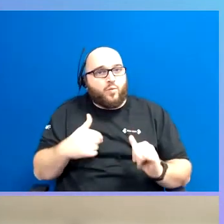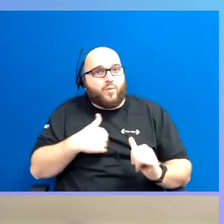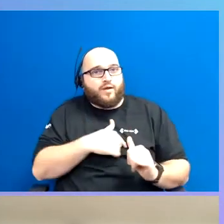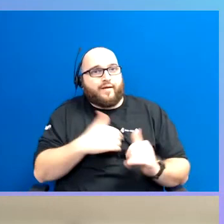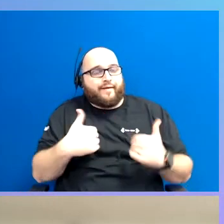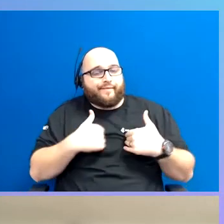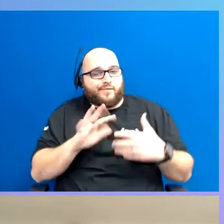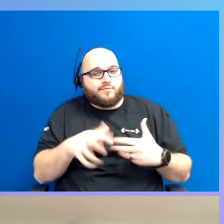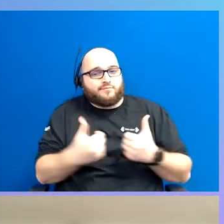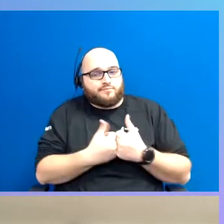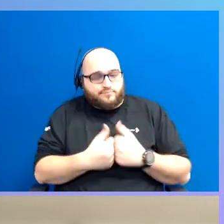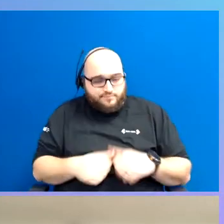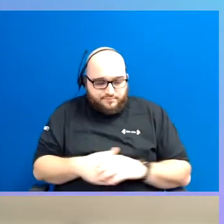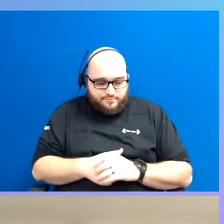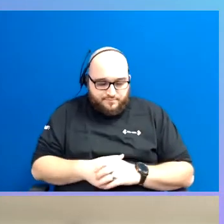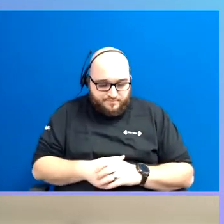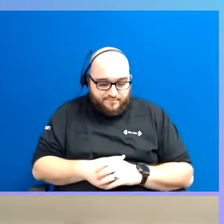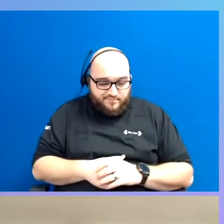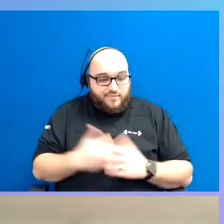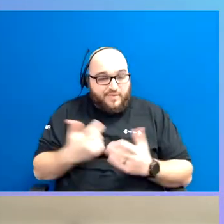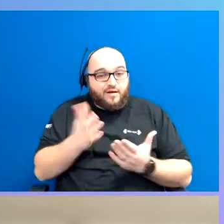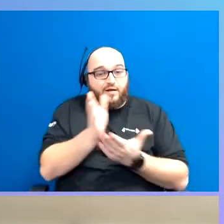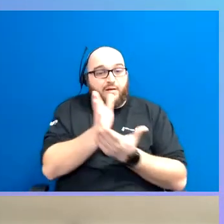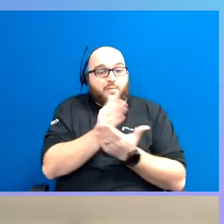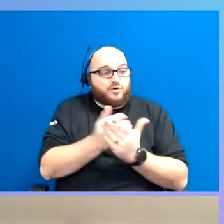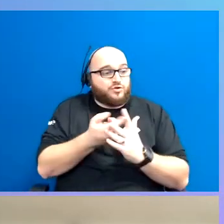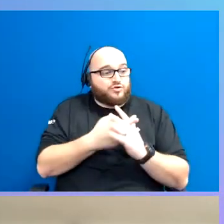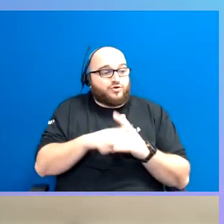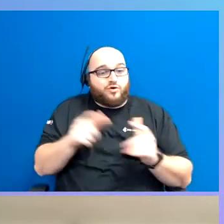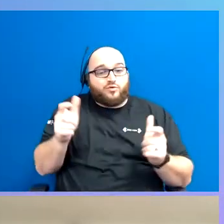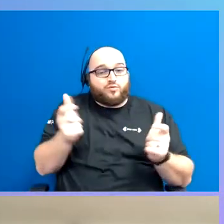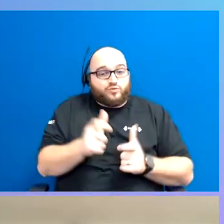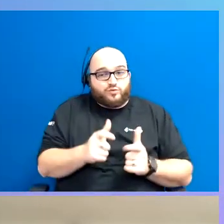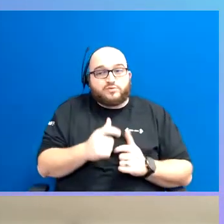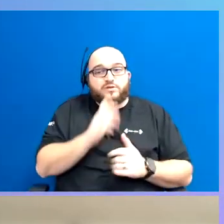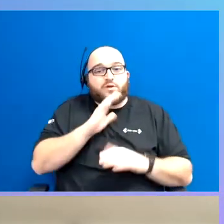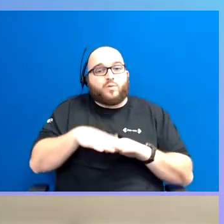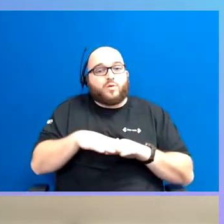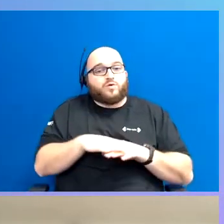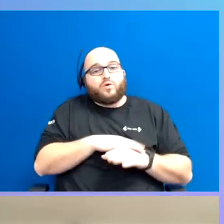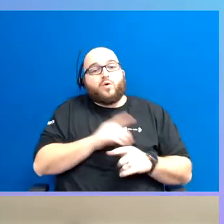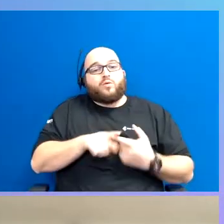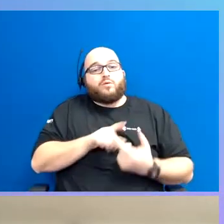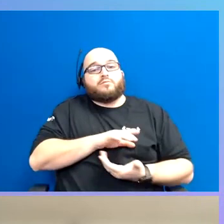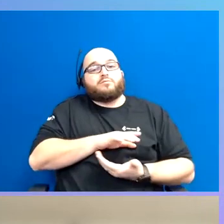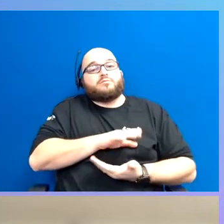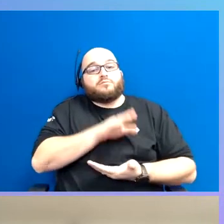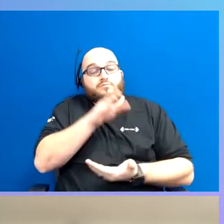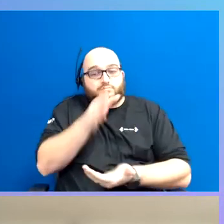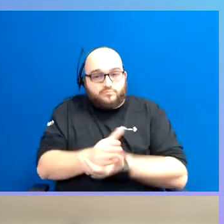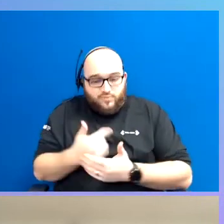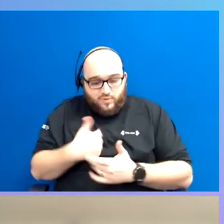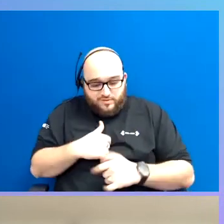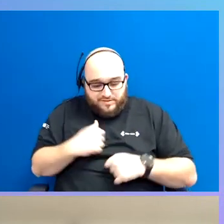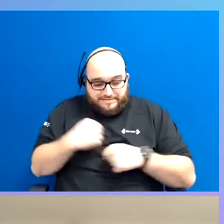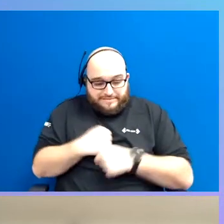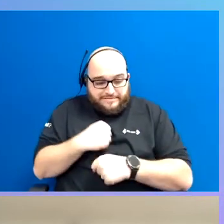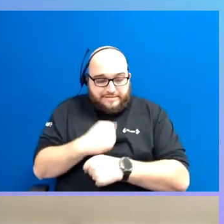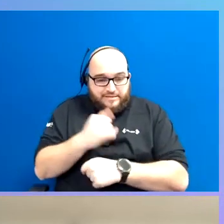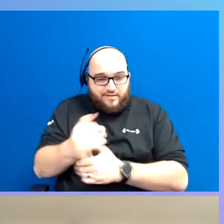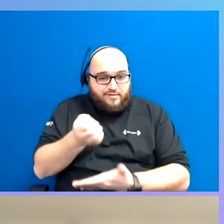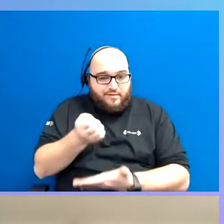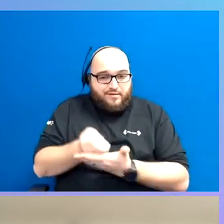budgets reduced, and projects were slowed or stopped. So we're battling all this economic pressure.